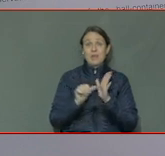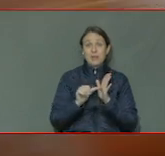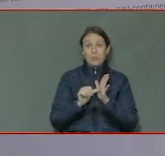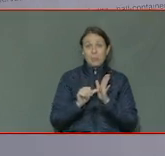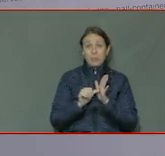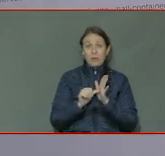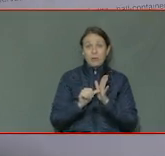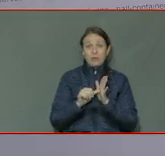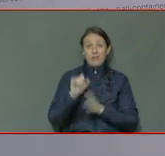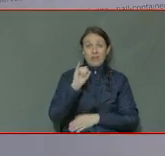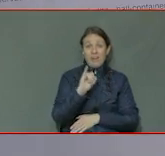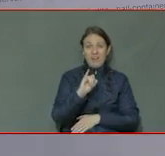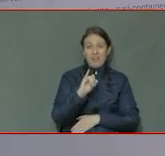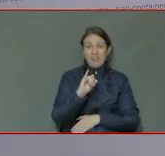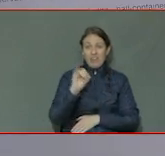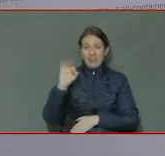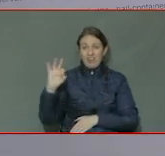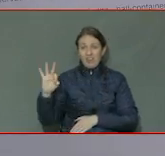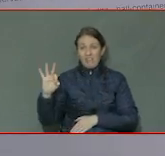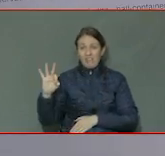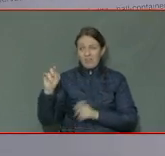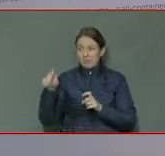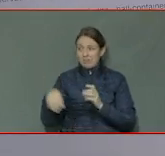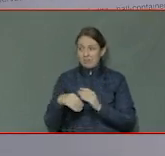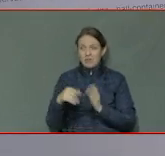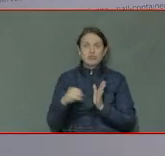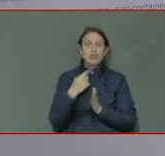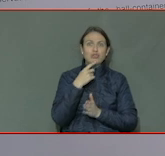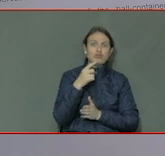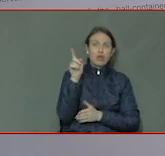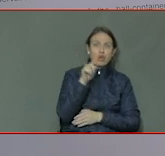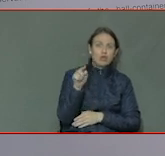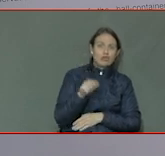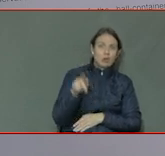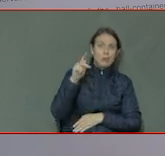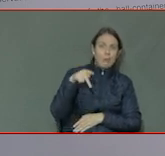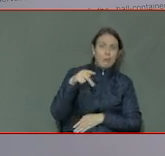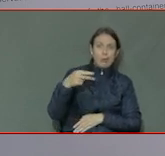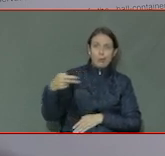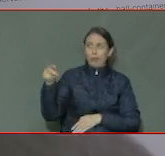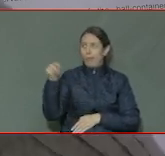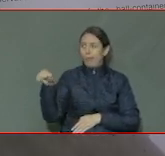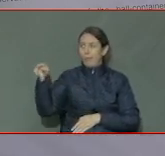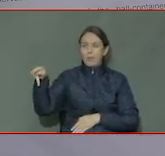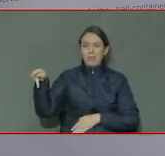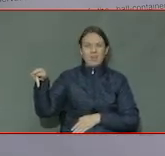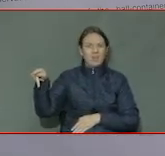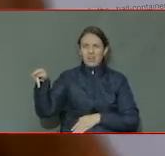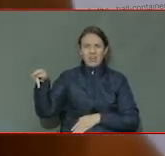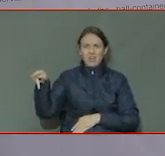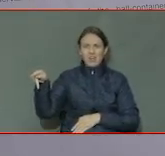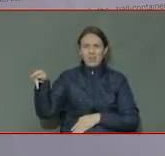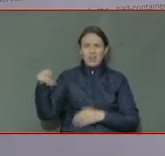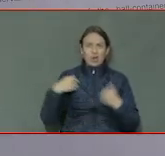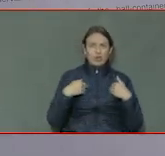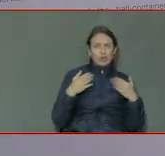that I and f there. Don't just say sigma p equals sigma p. We want to know which one is before and